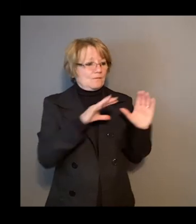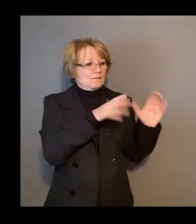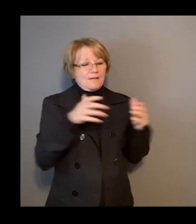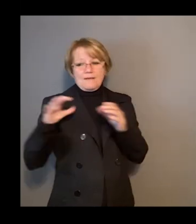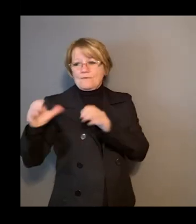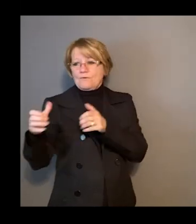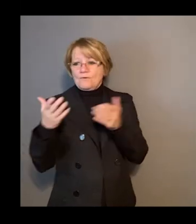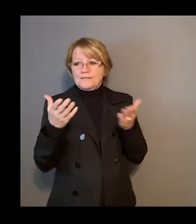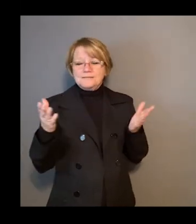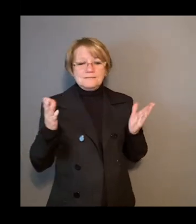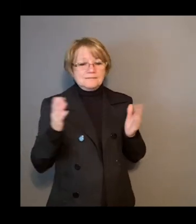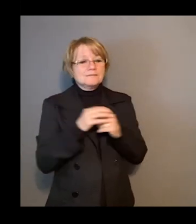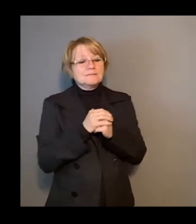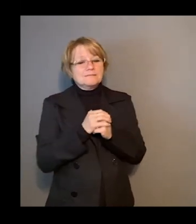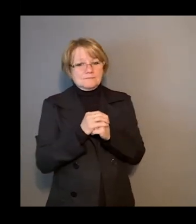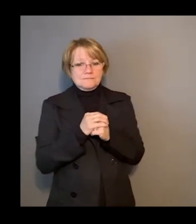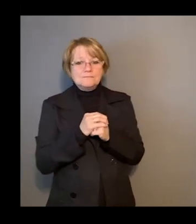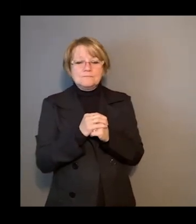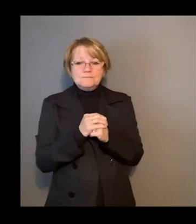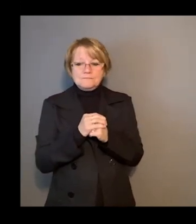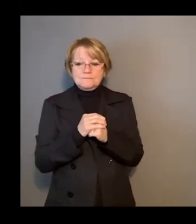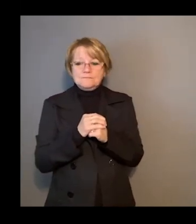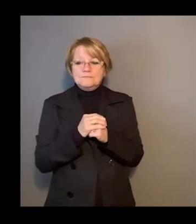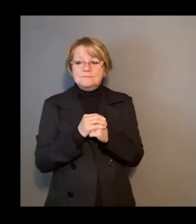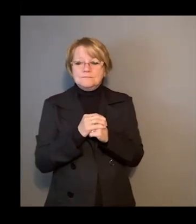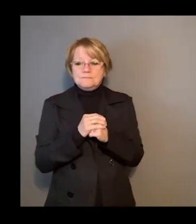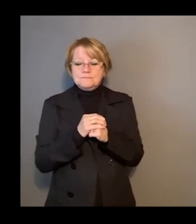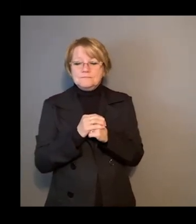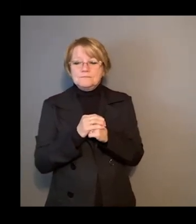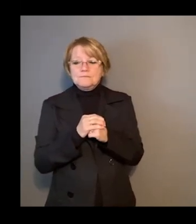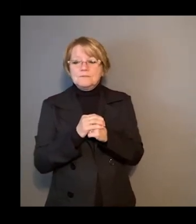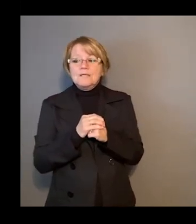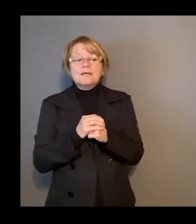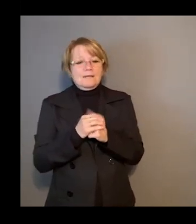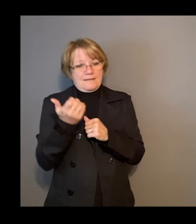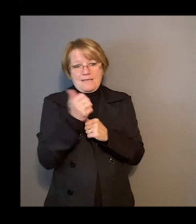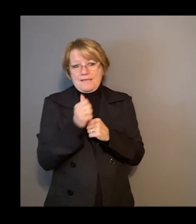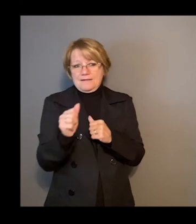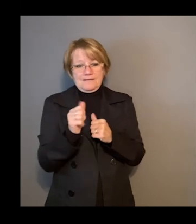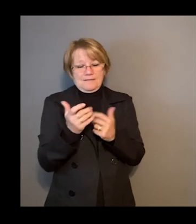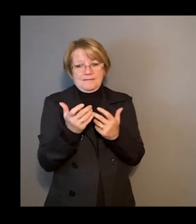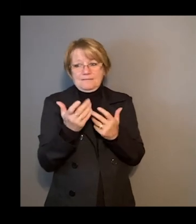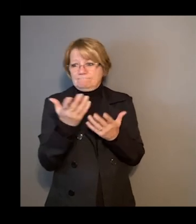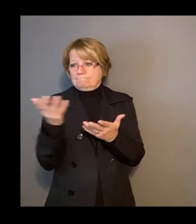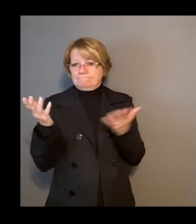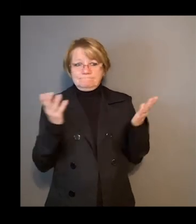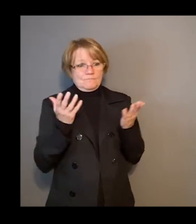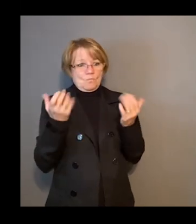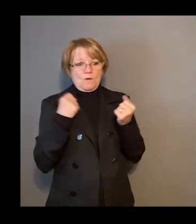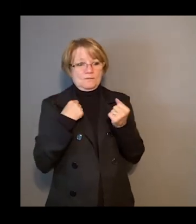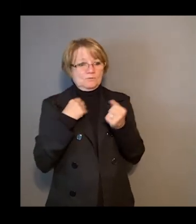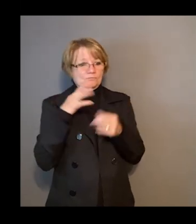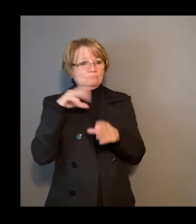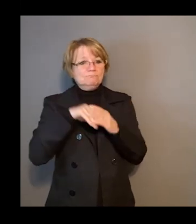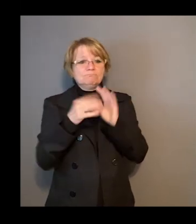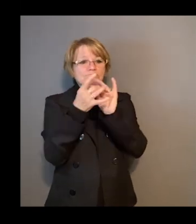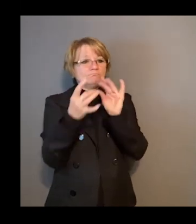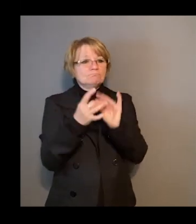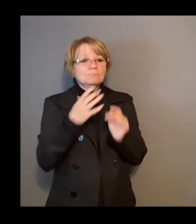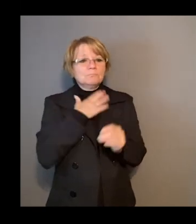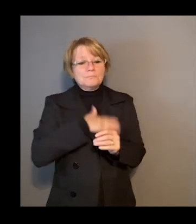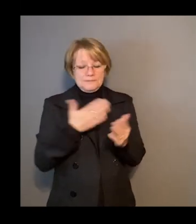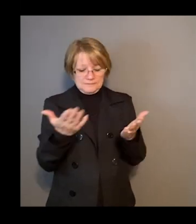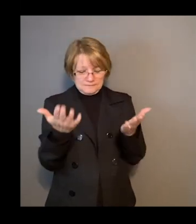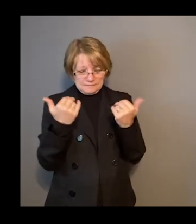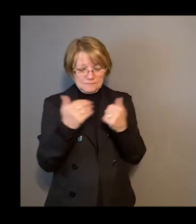council and also mayor offices and things like that. So any of you want to join in and chime in, please do so. We have alumni on here.